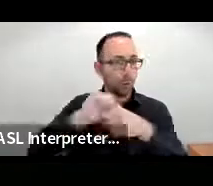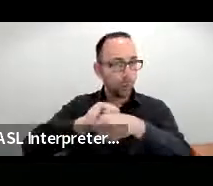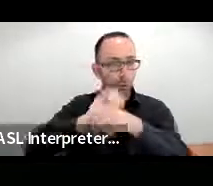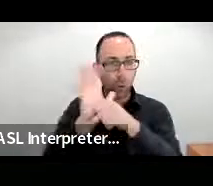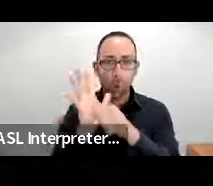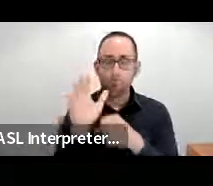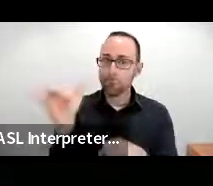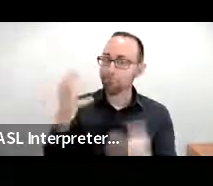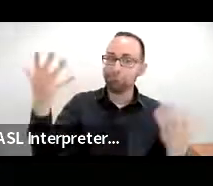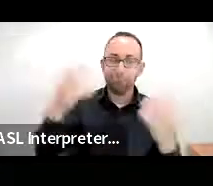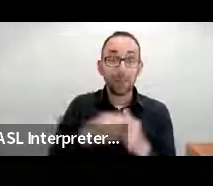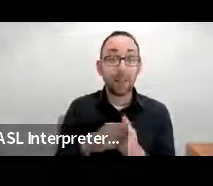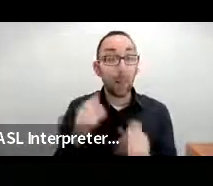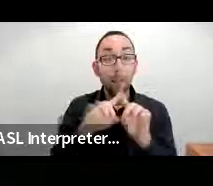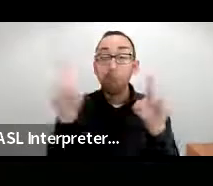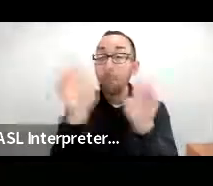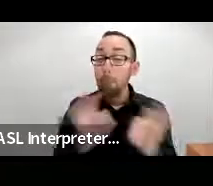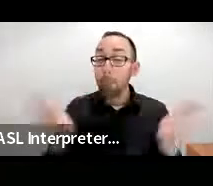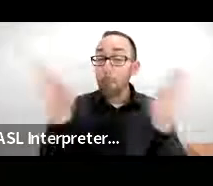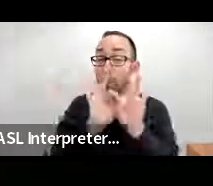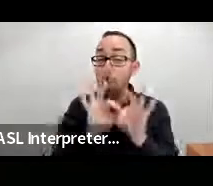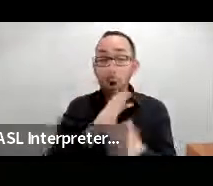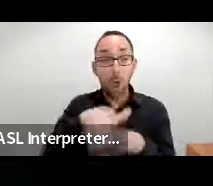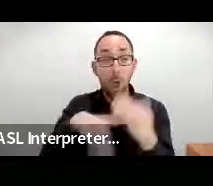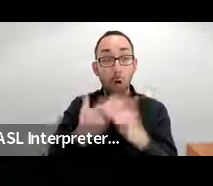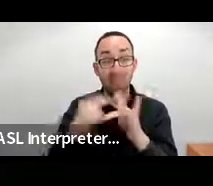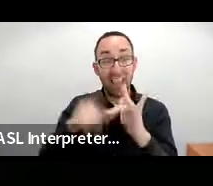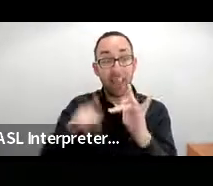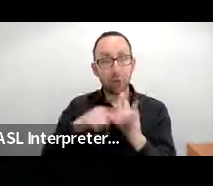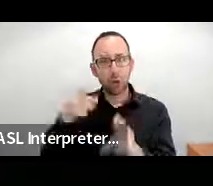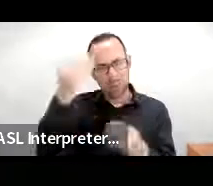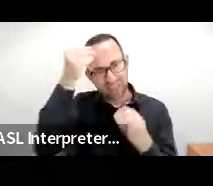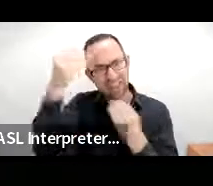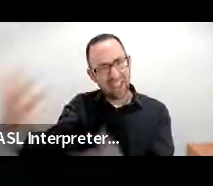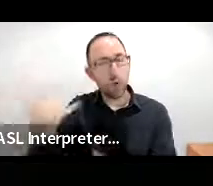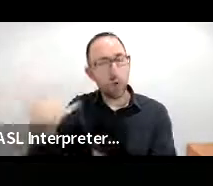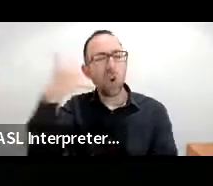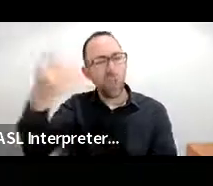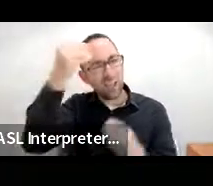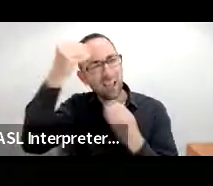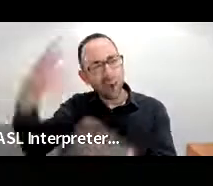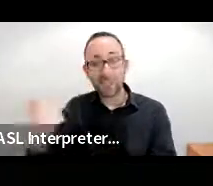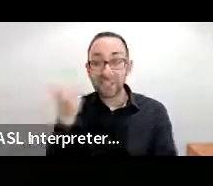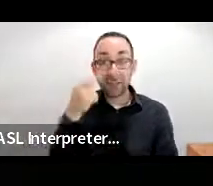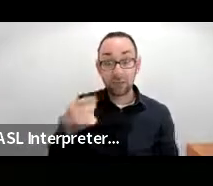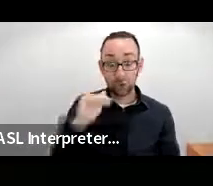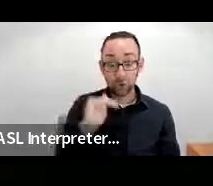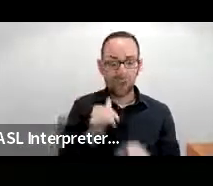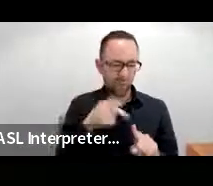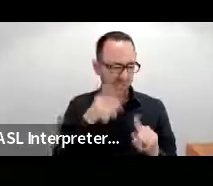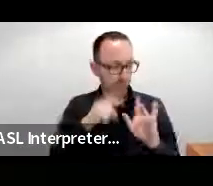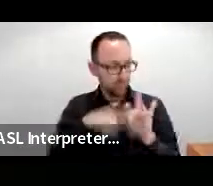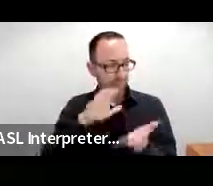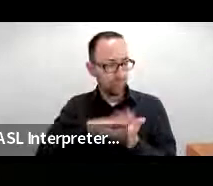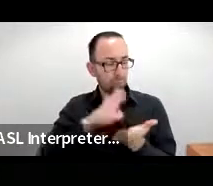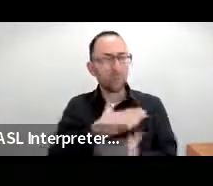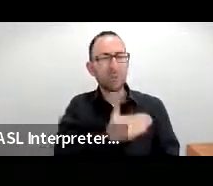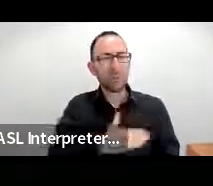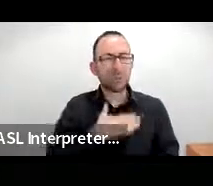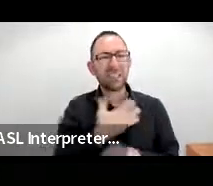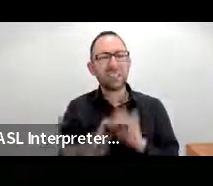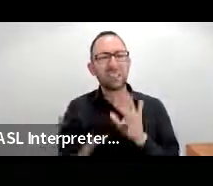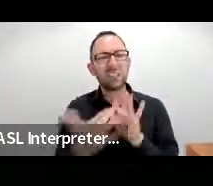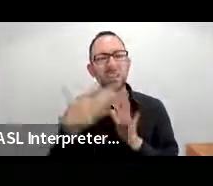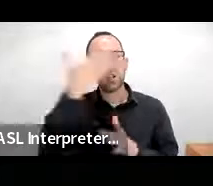complicated. It is important that all absences are called in. So if your child is going to be absent, please contact the